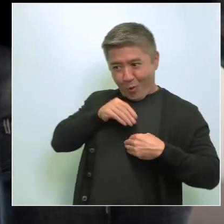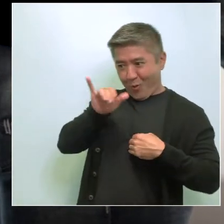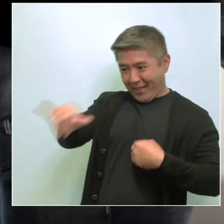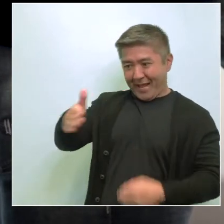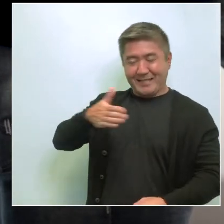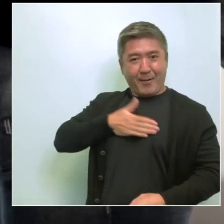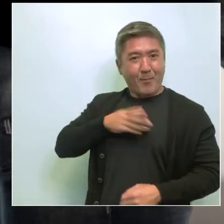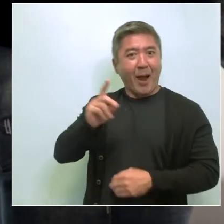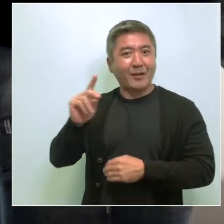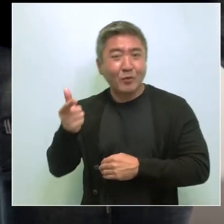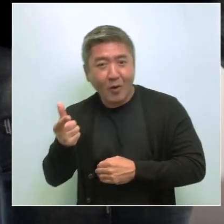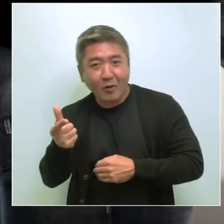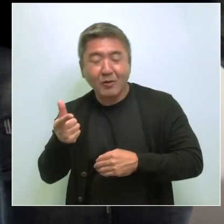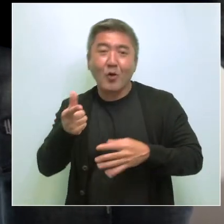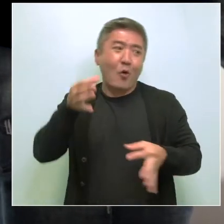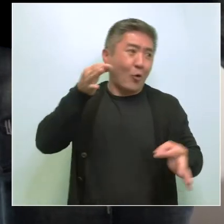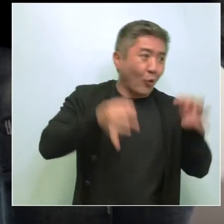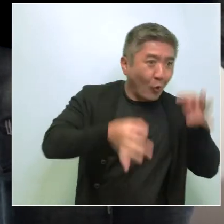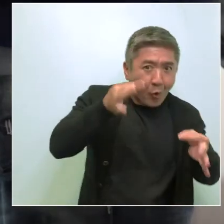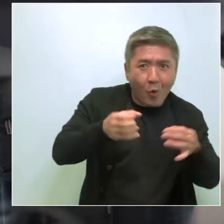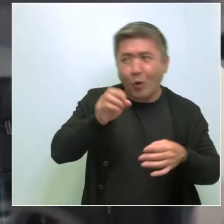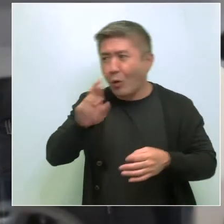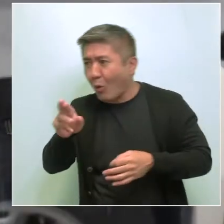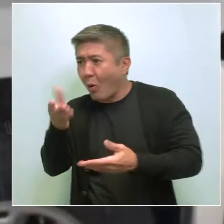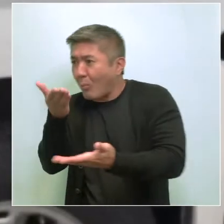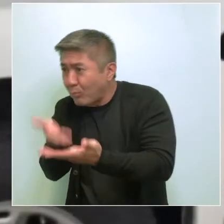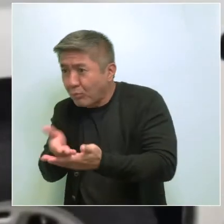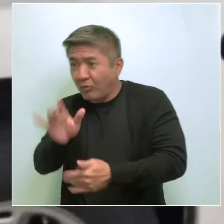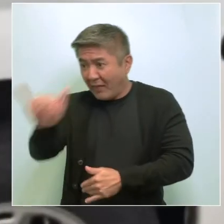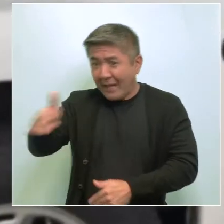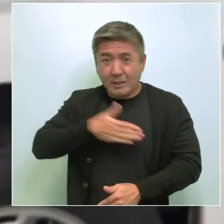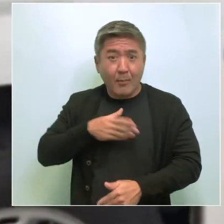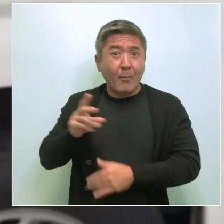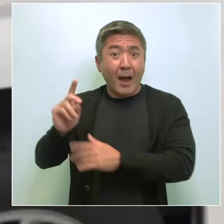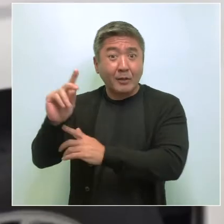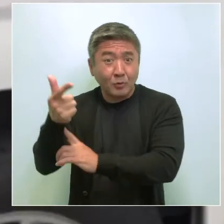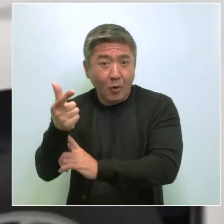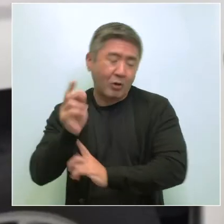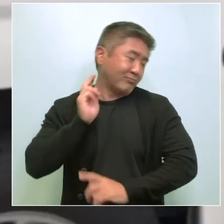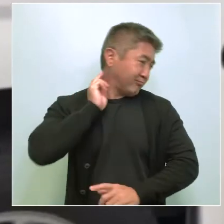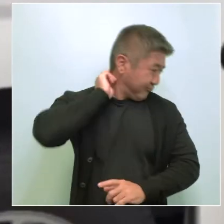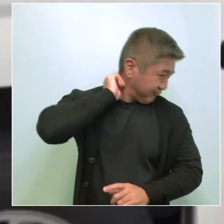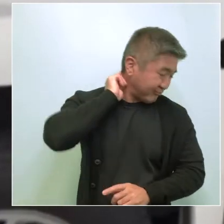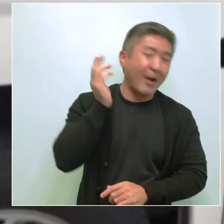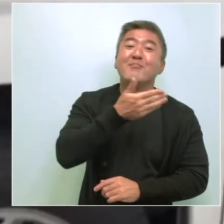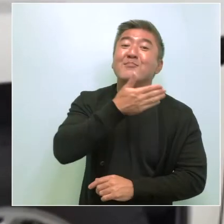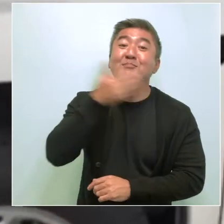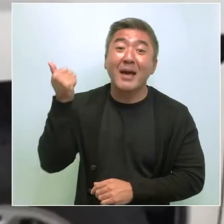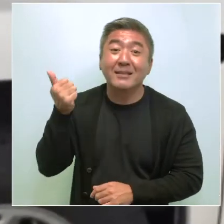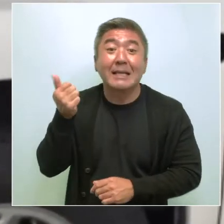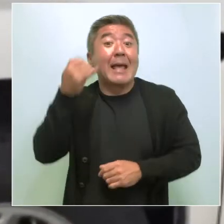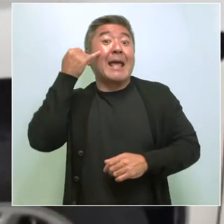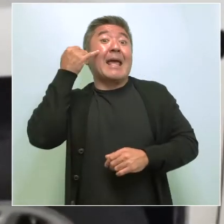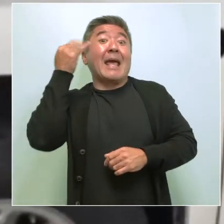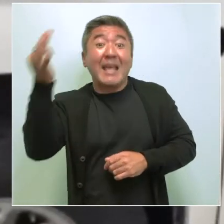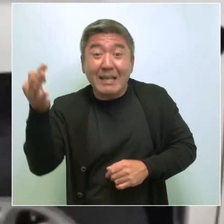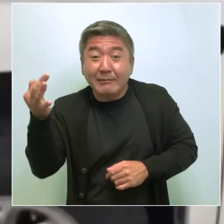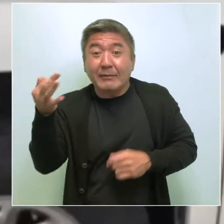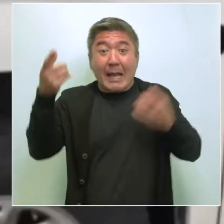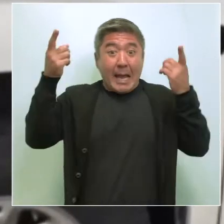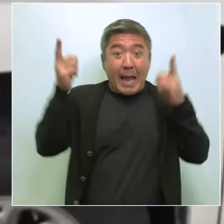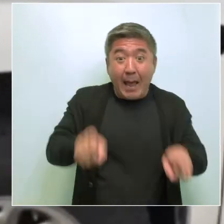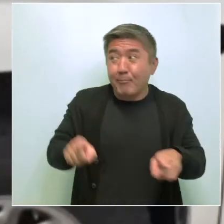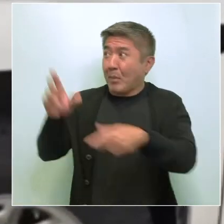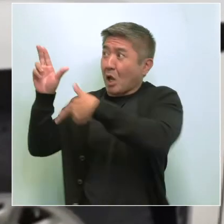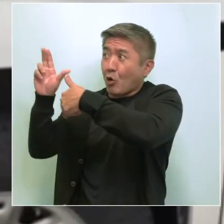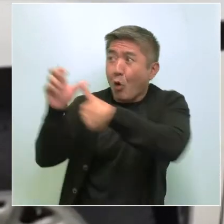of a dog if it should ever come to court or you need to show proof of ownership of a dog. Microchips are that. But in the case of an emergency and your